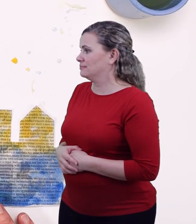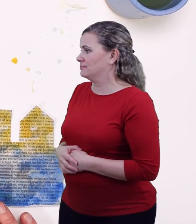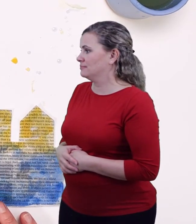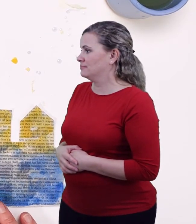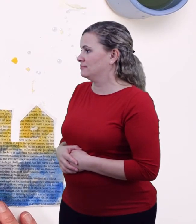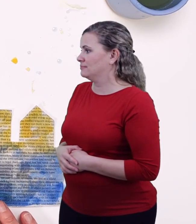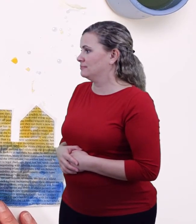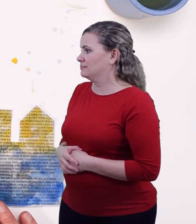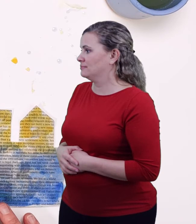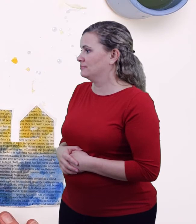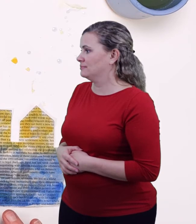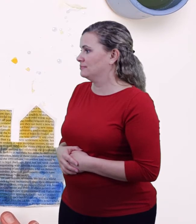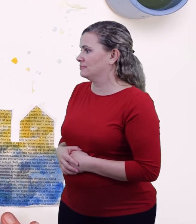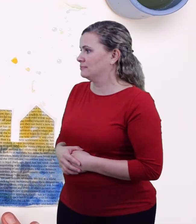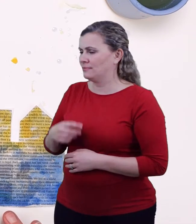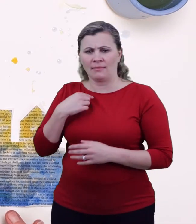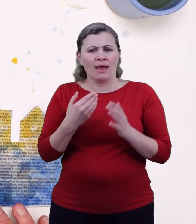will become windows later.